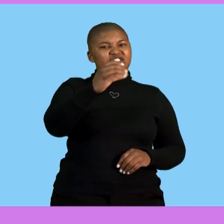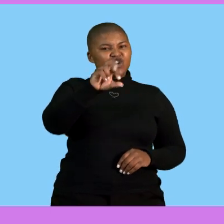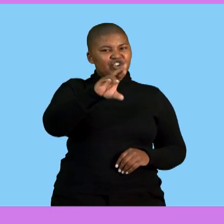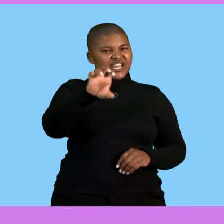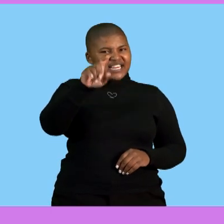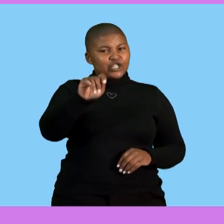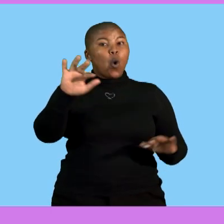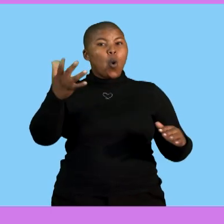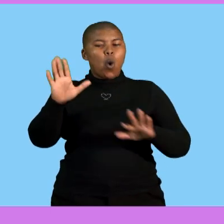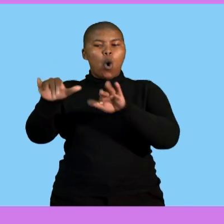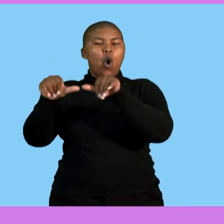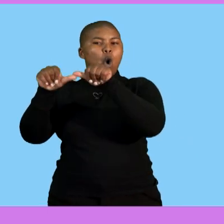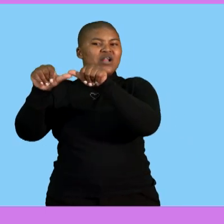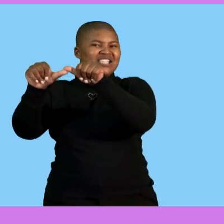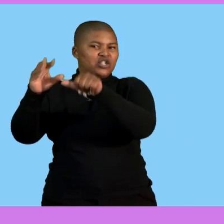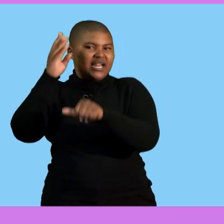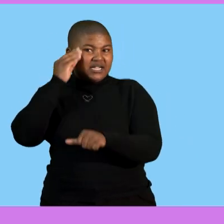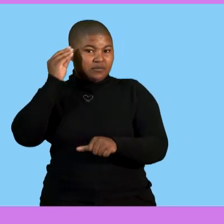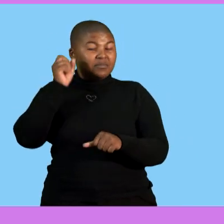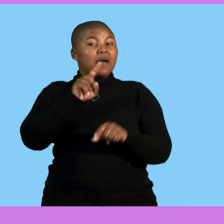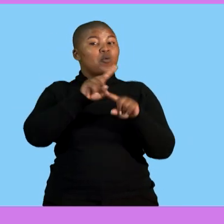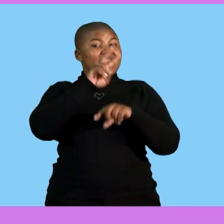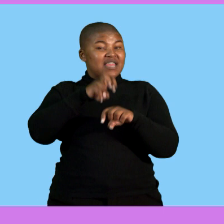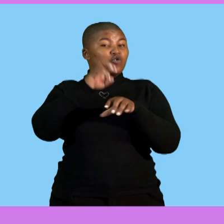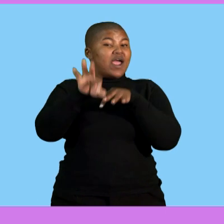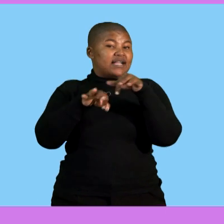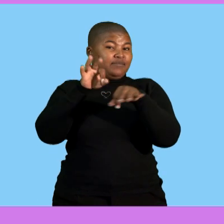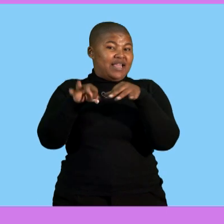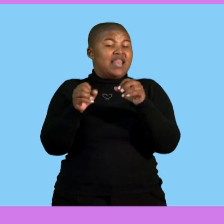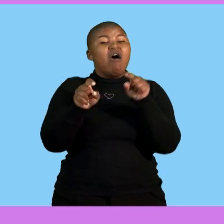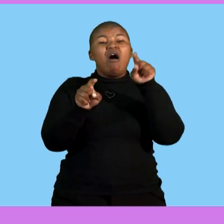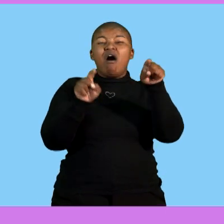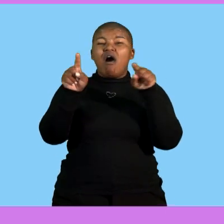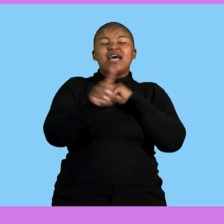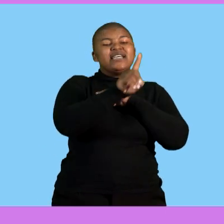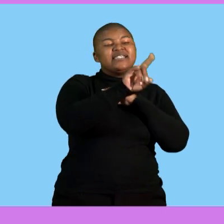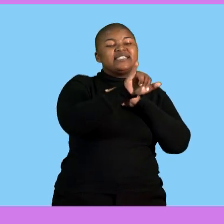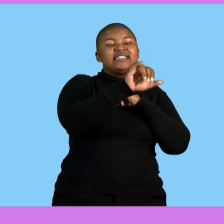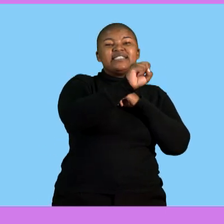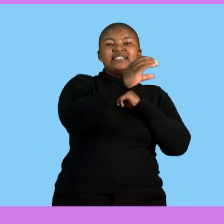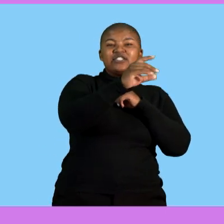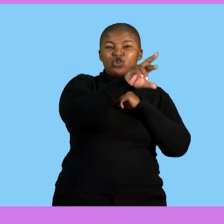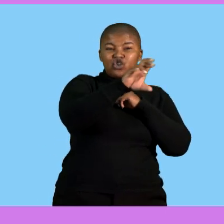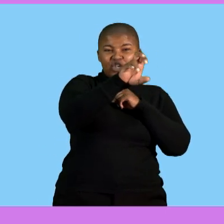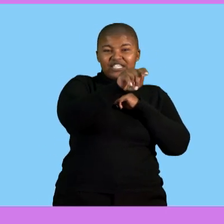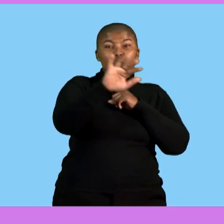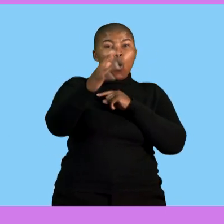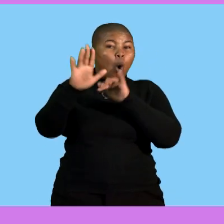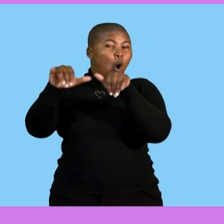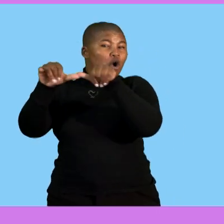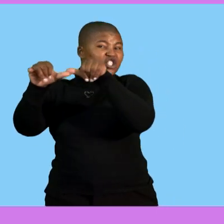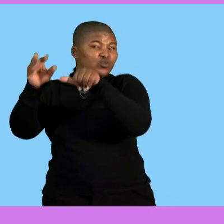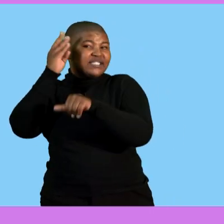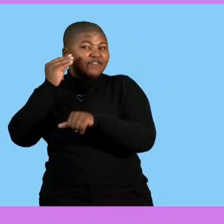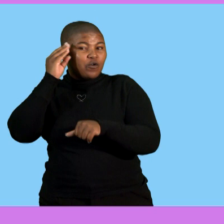or continuous data? So you need to explain. So choosing between these two type of data, then explain why do you